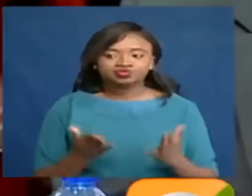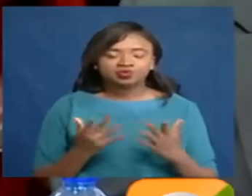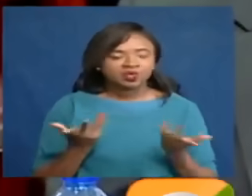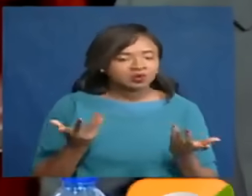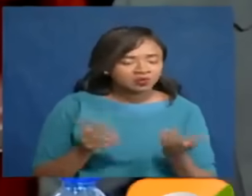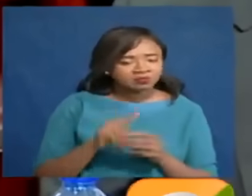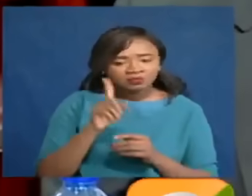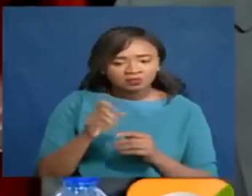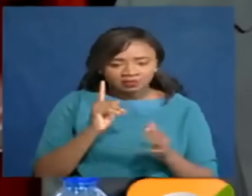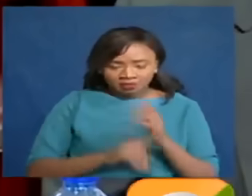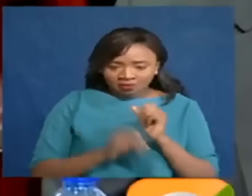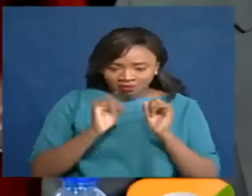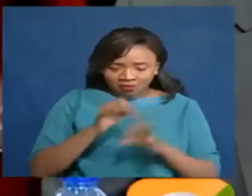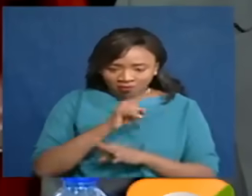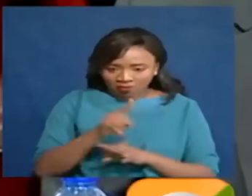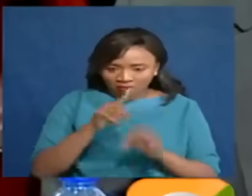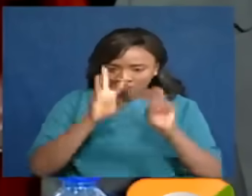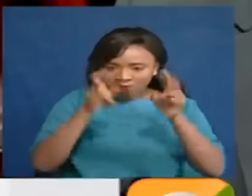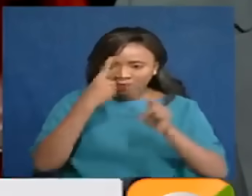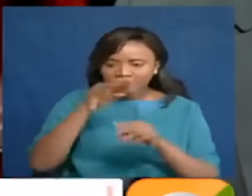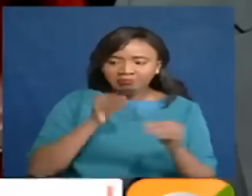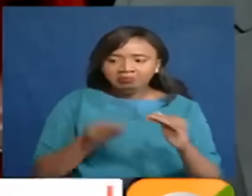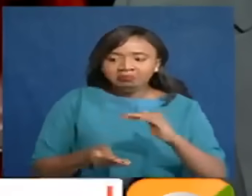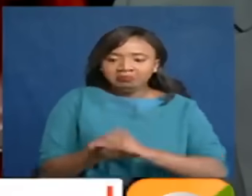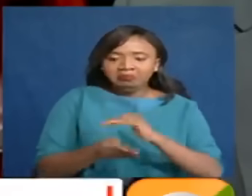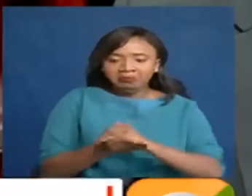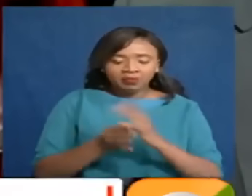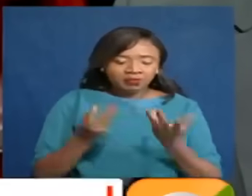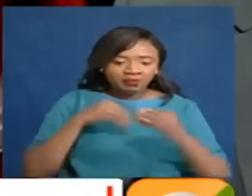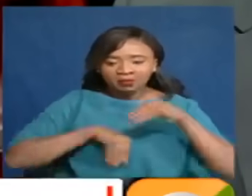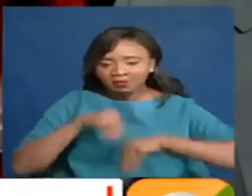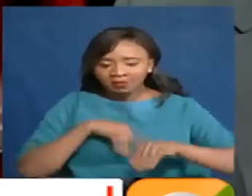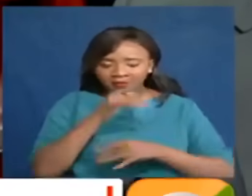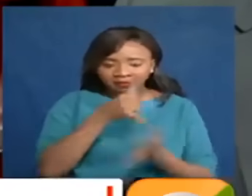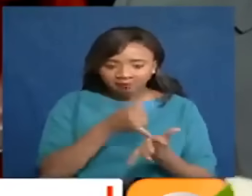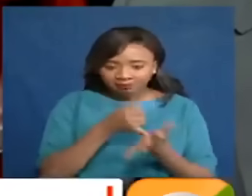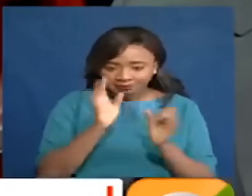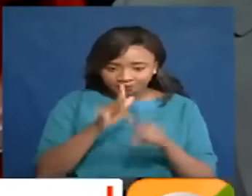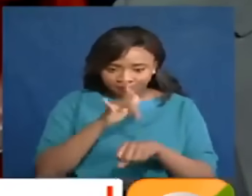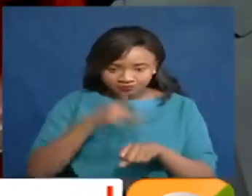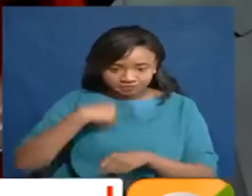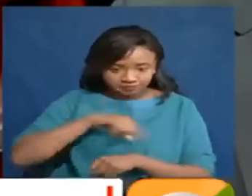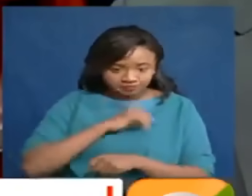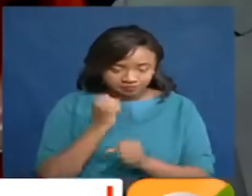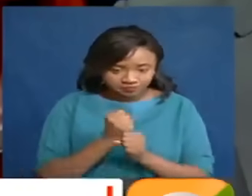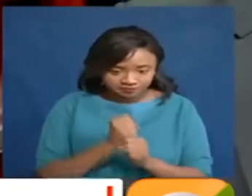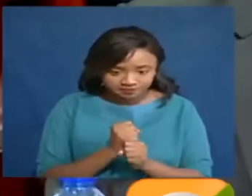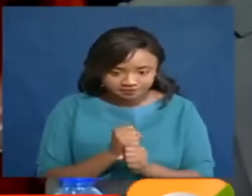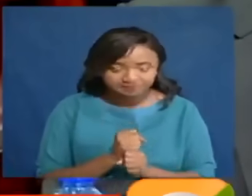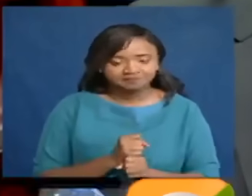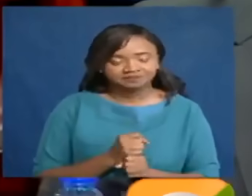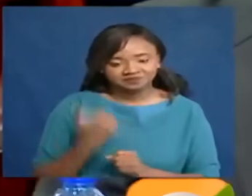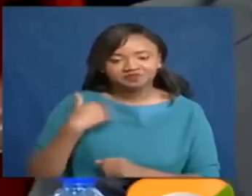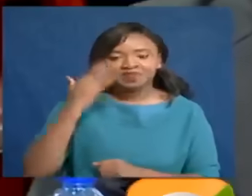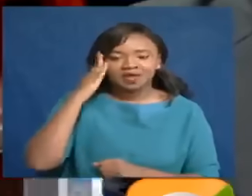corruption claims have a bearing on our own process? To my knowledge, Honorable Chair, there has